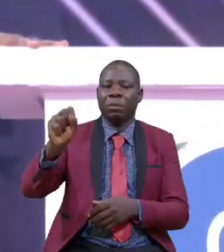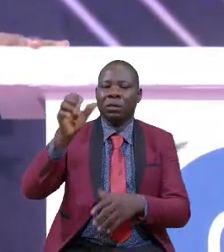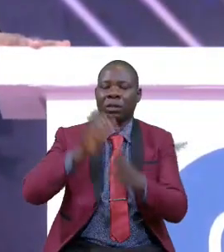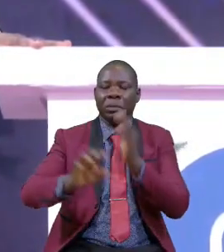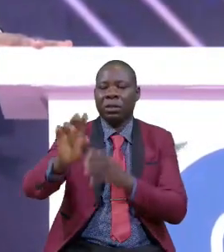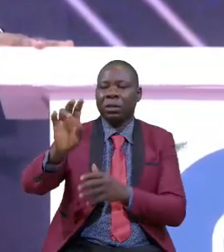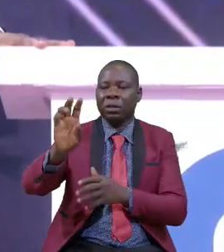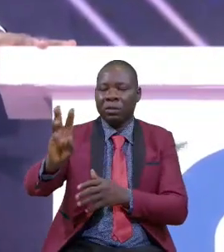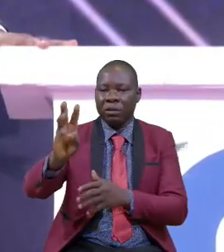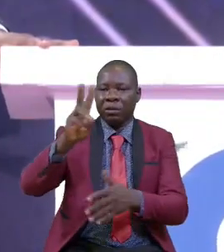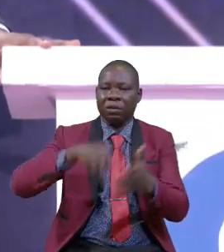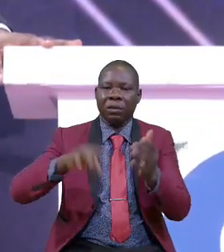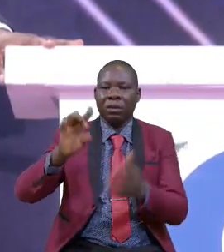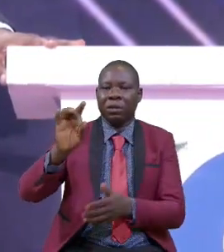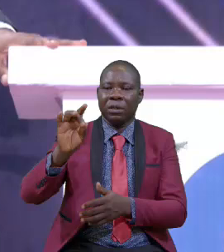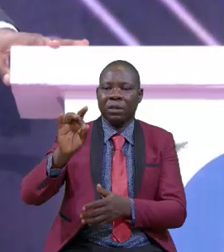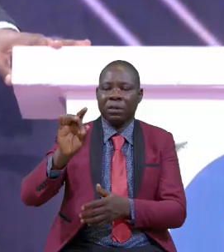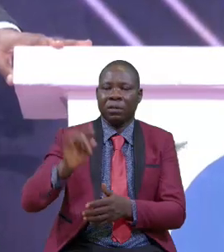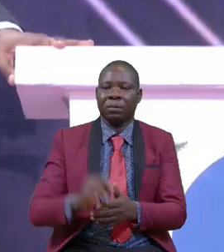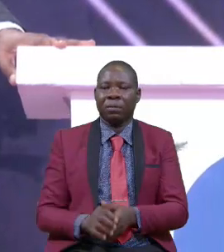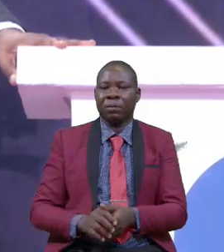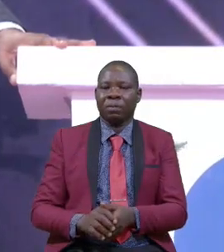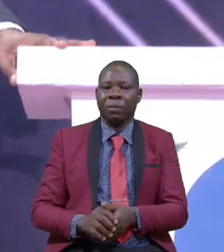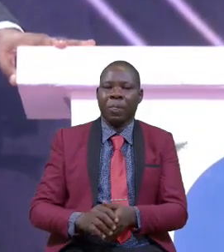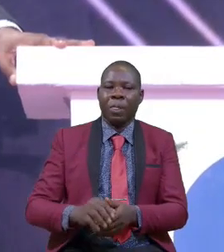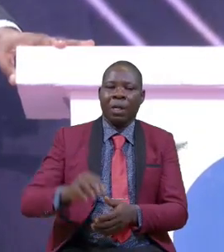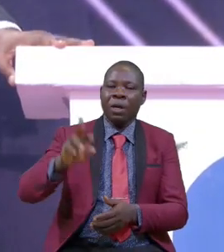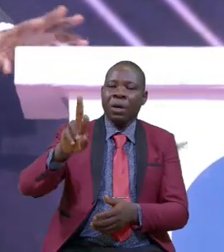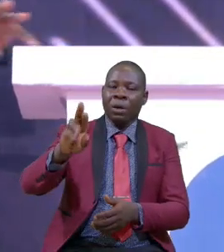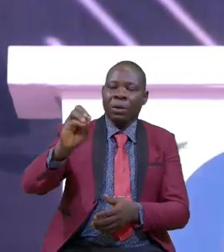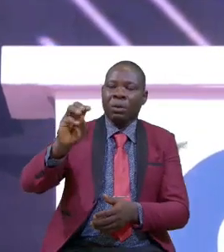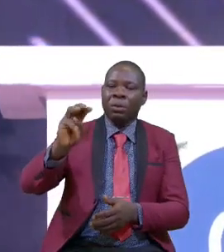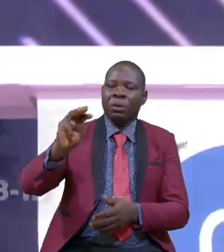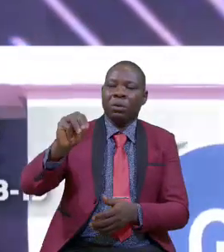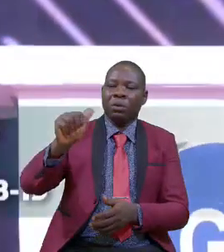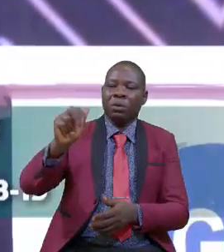Romans chapter 8. Reading from verse 18.